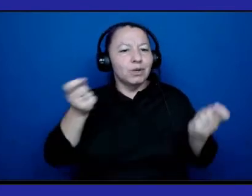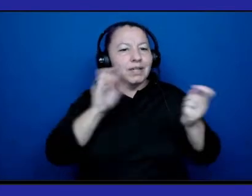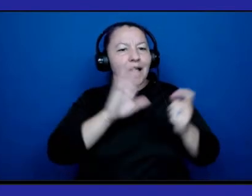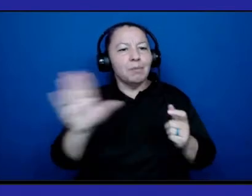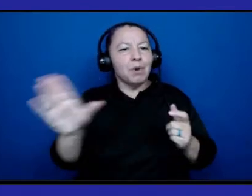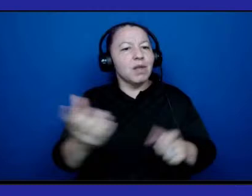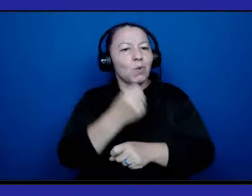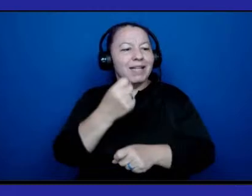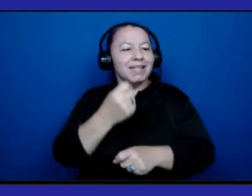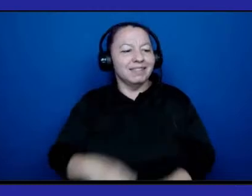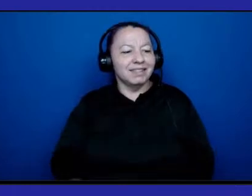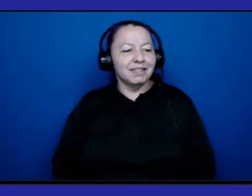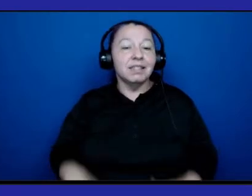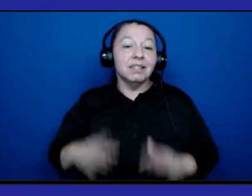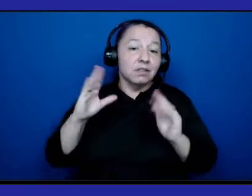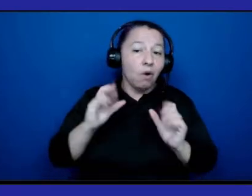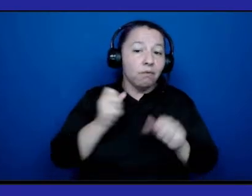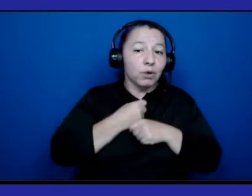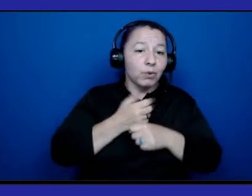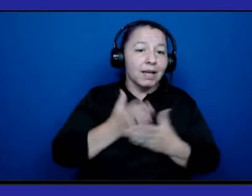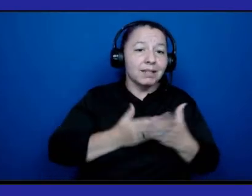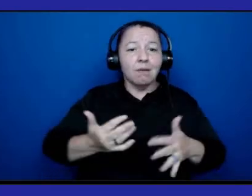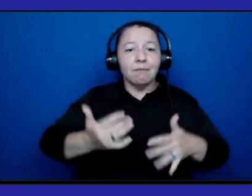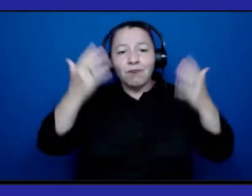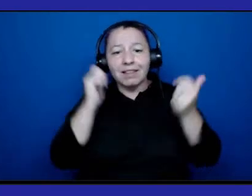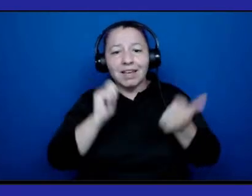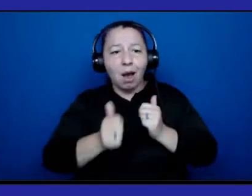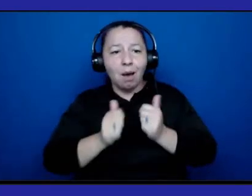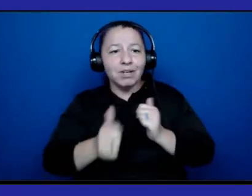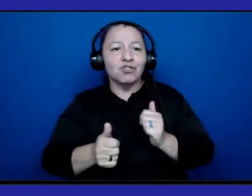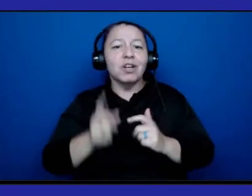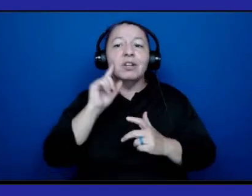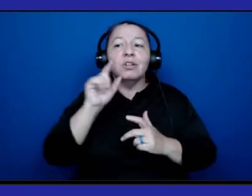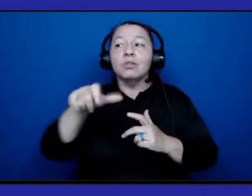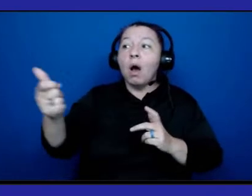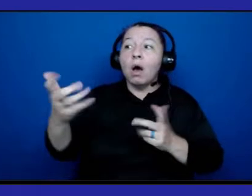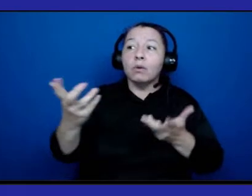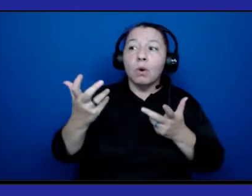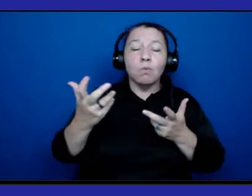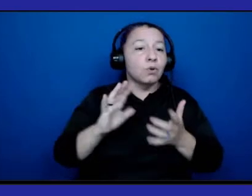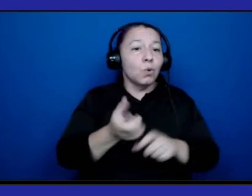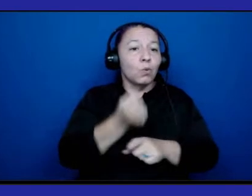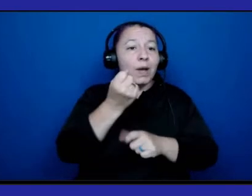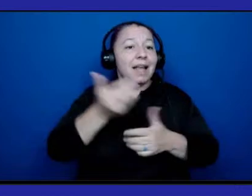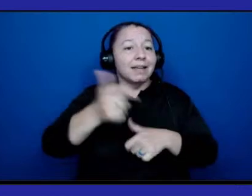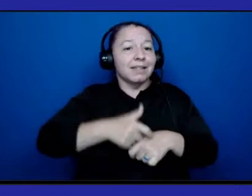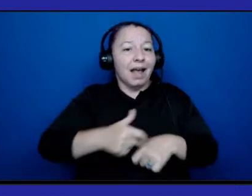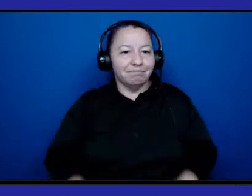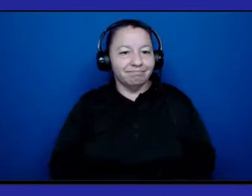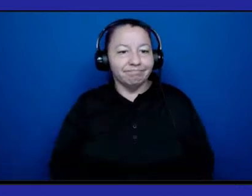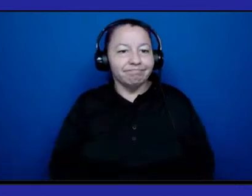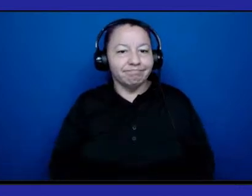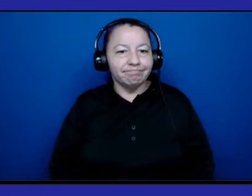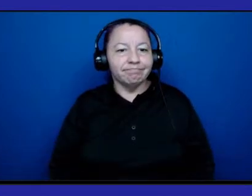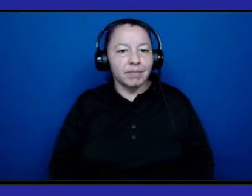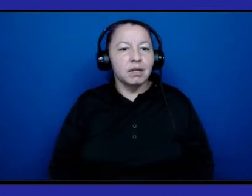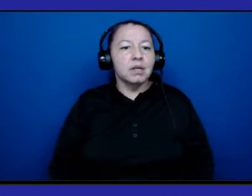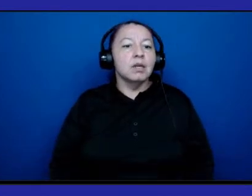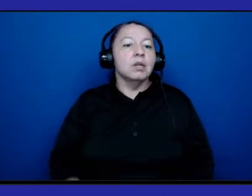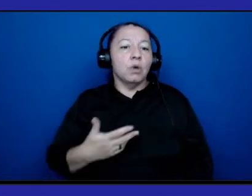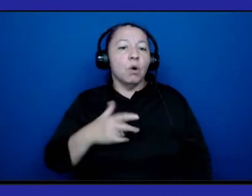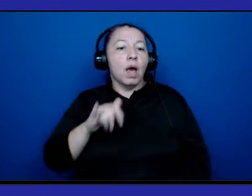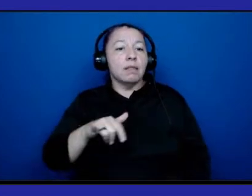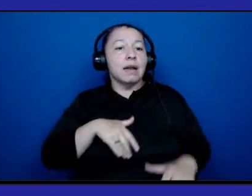hopefully create some friendly competition so others will want to win the next time around. Ambulatory care also